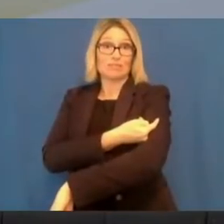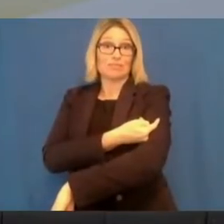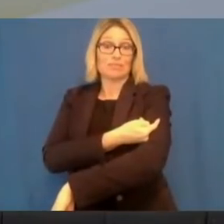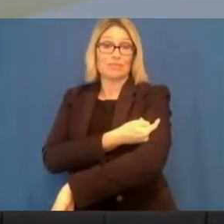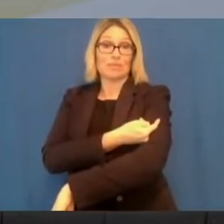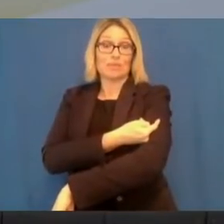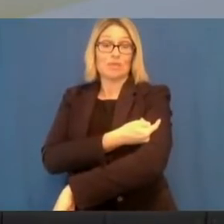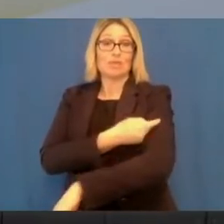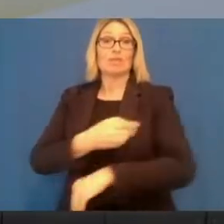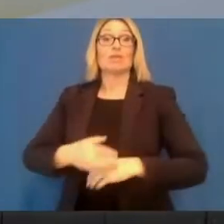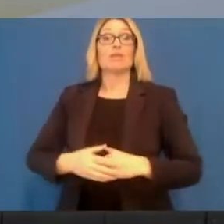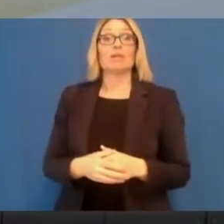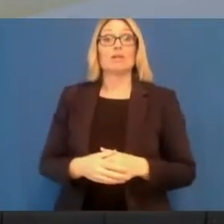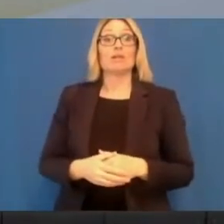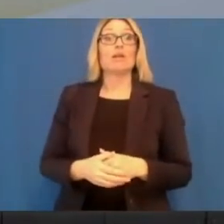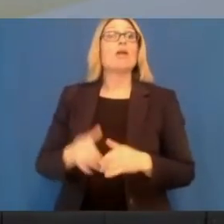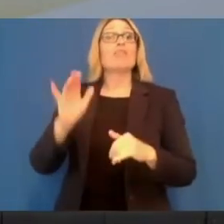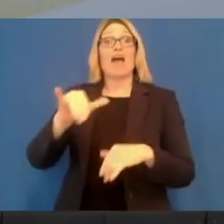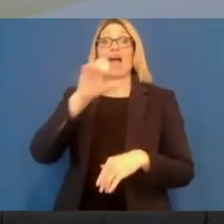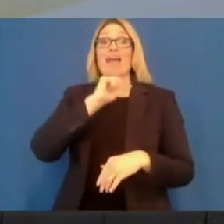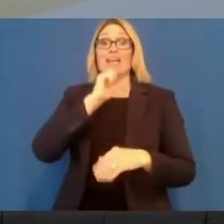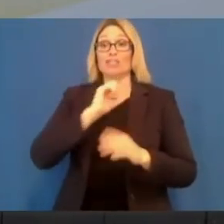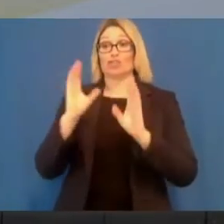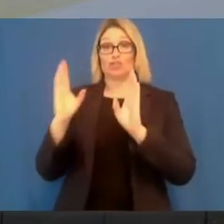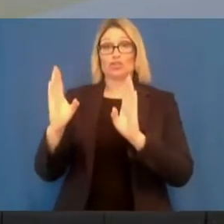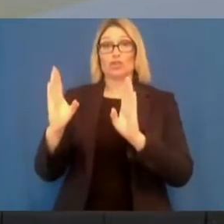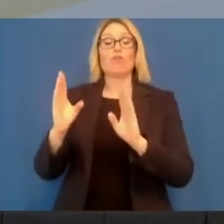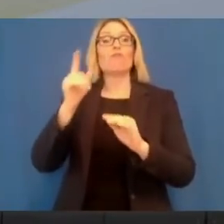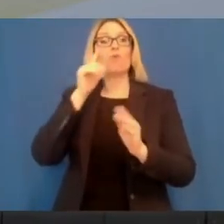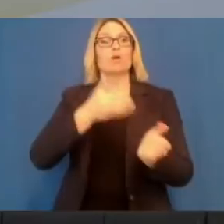anyone in that age group who are delivery